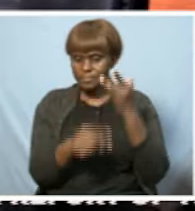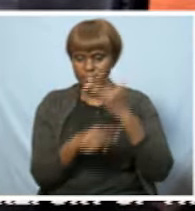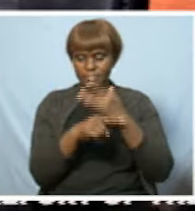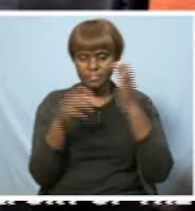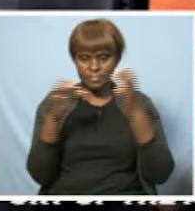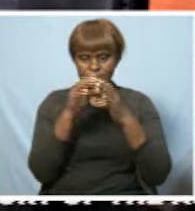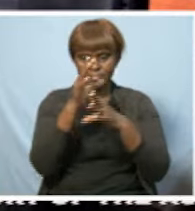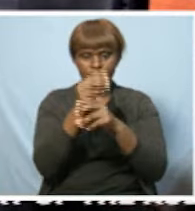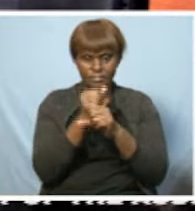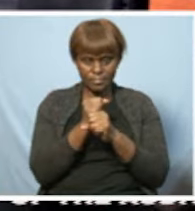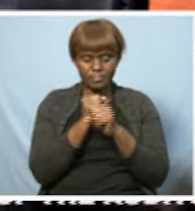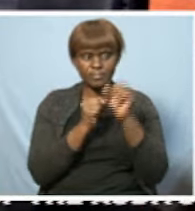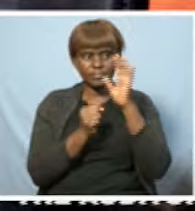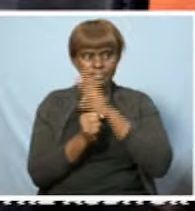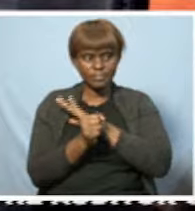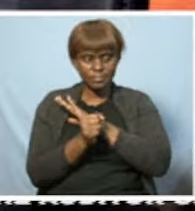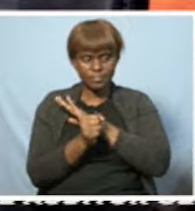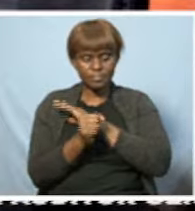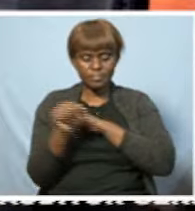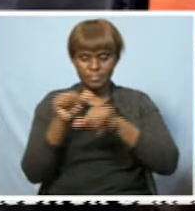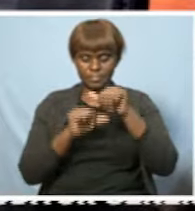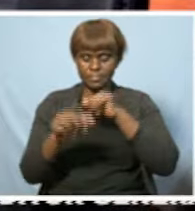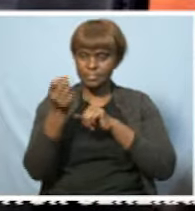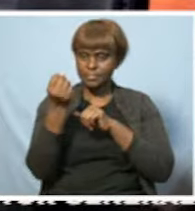received about